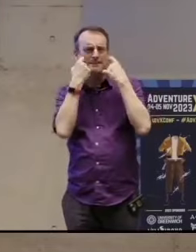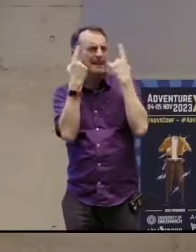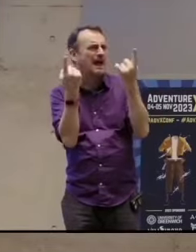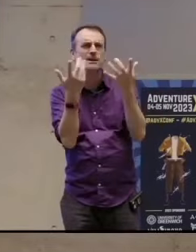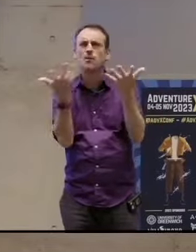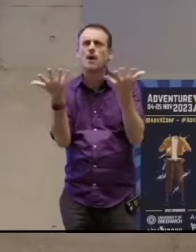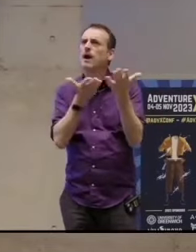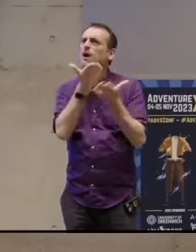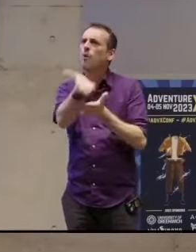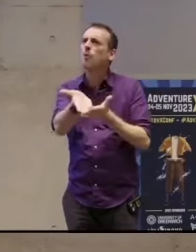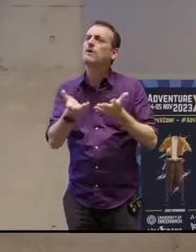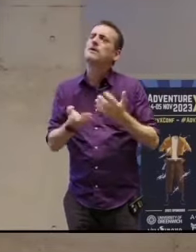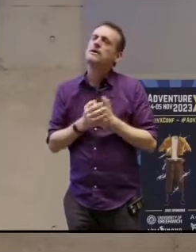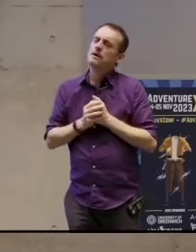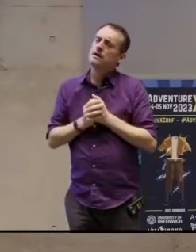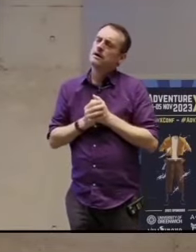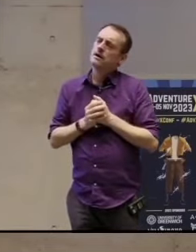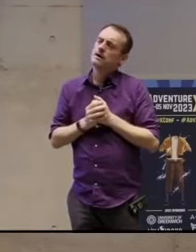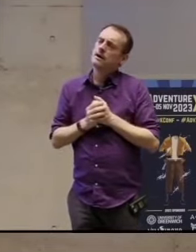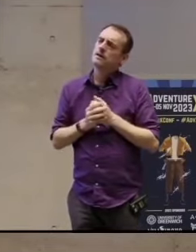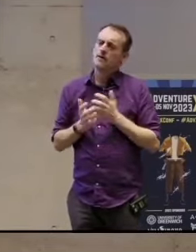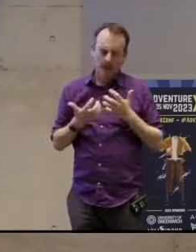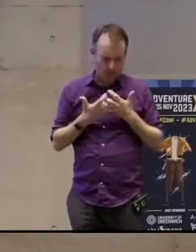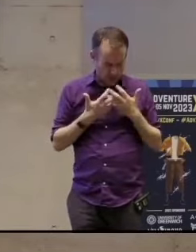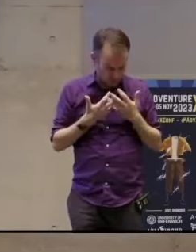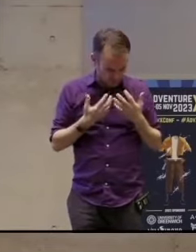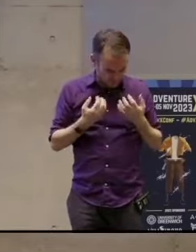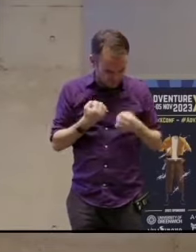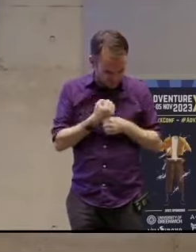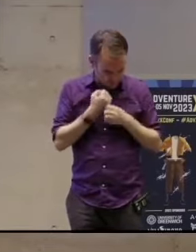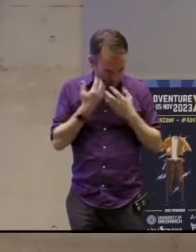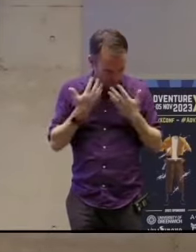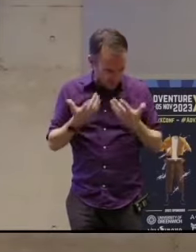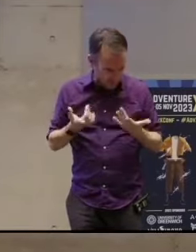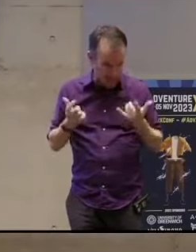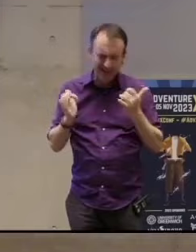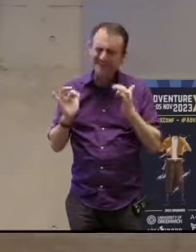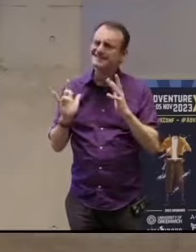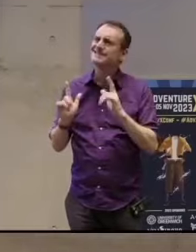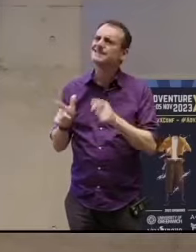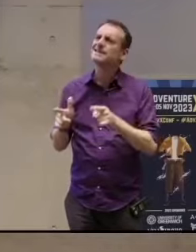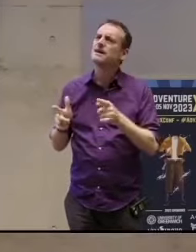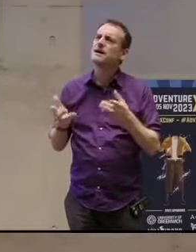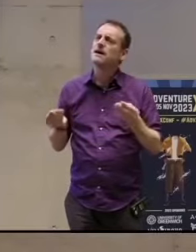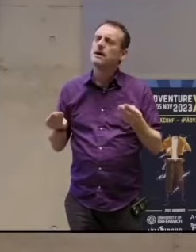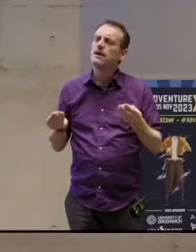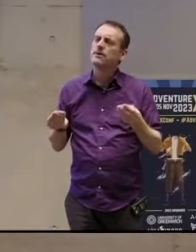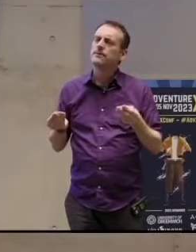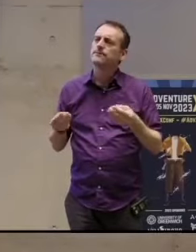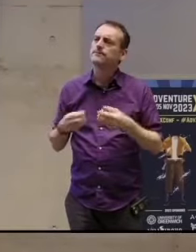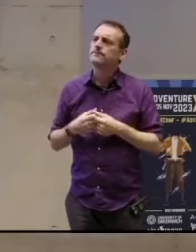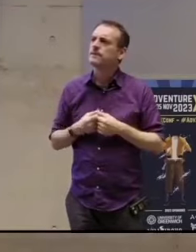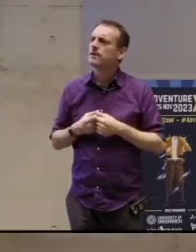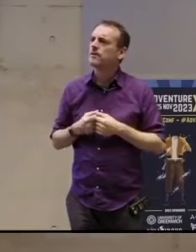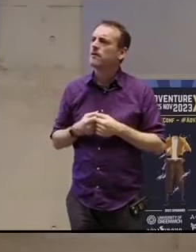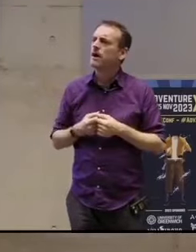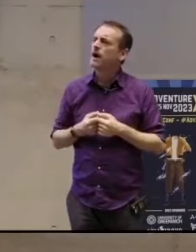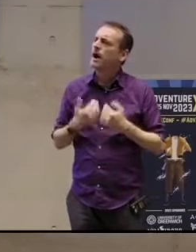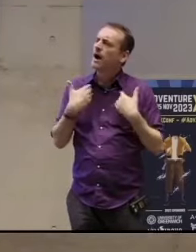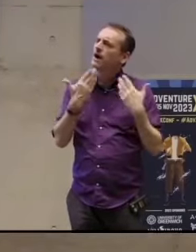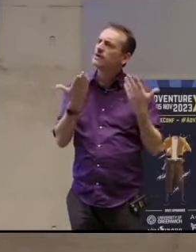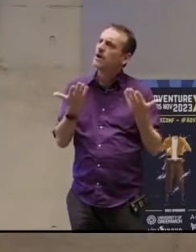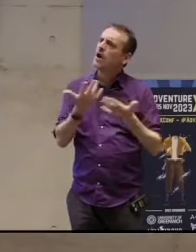yeah, I guess it was just, how did we do that? I'm looking at Claire right now. How did we do it? I don't know. It was